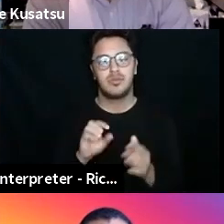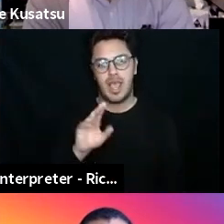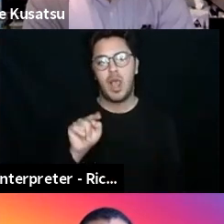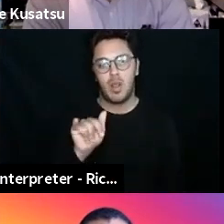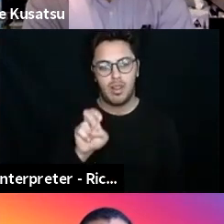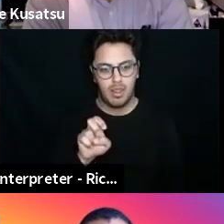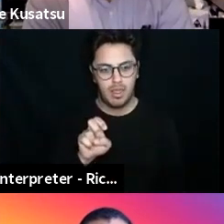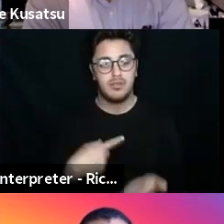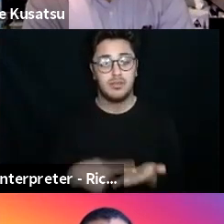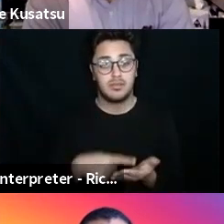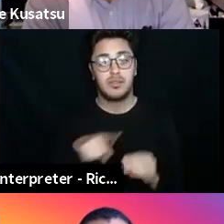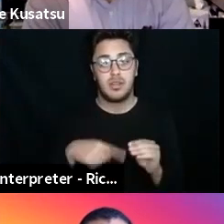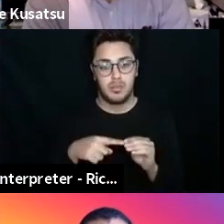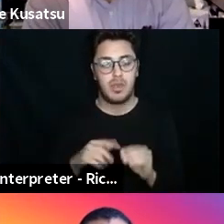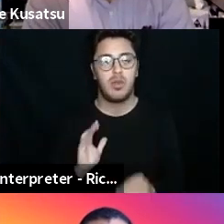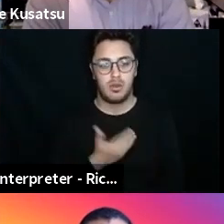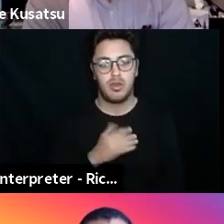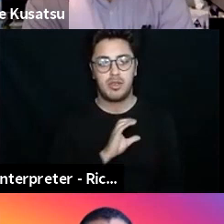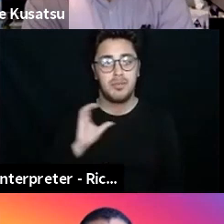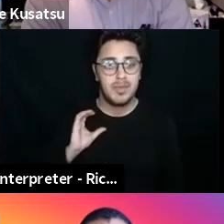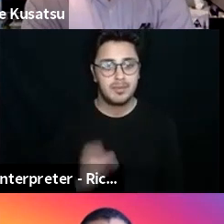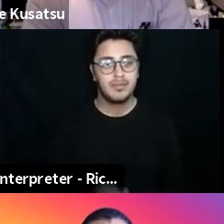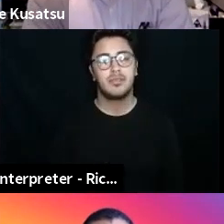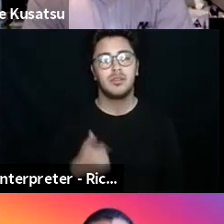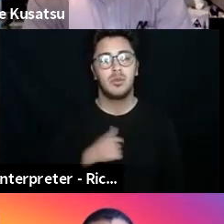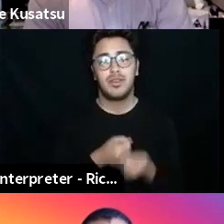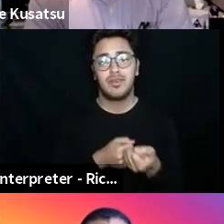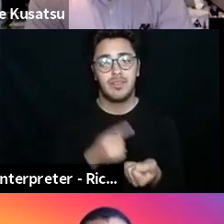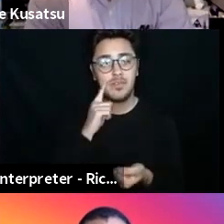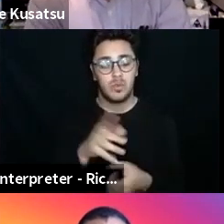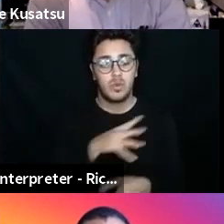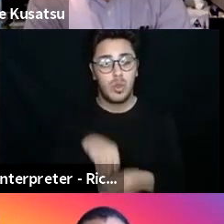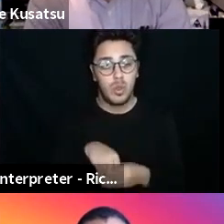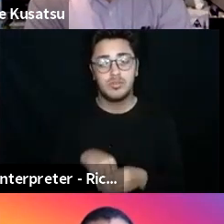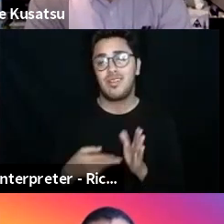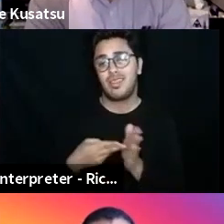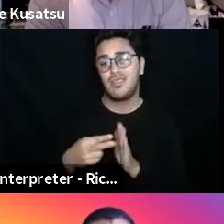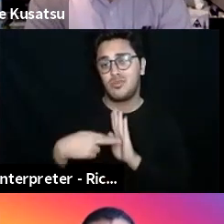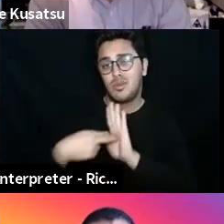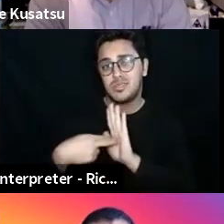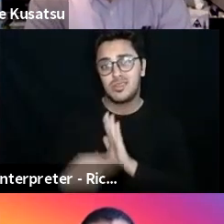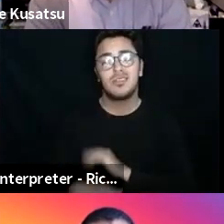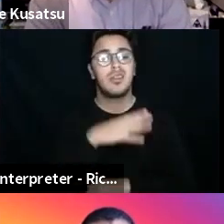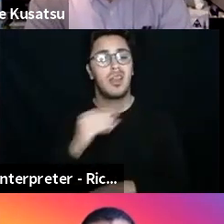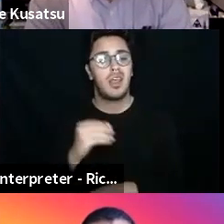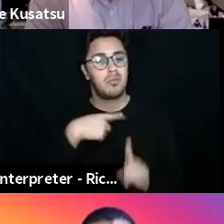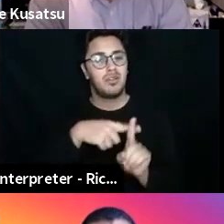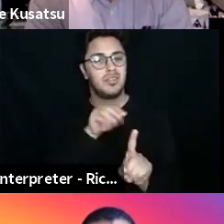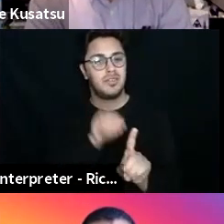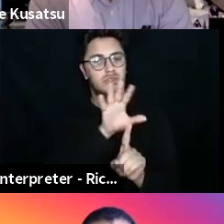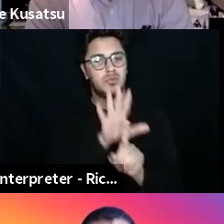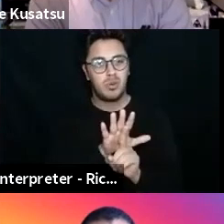APAM committee. We advocate for the inclusion, authentic representation, and positive exposure in